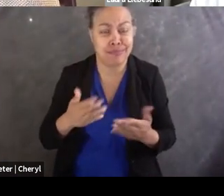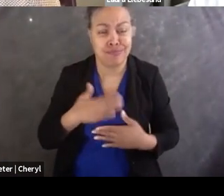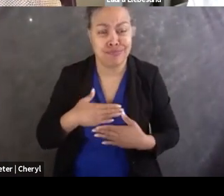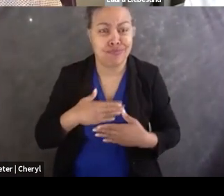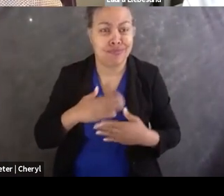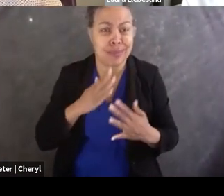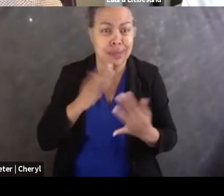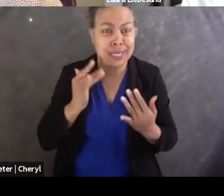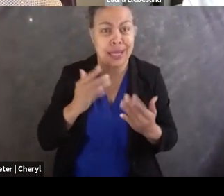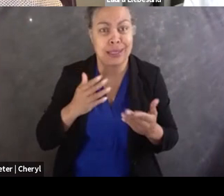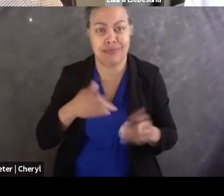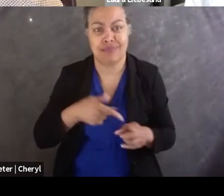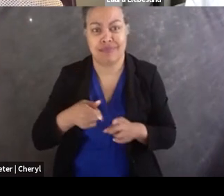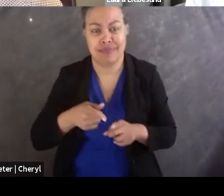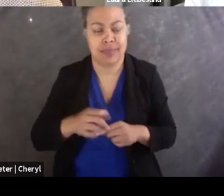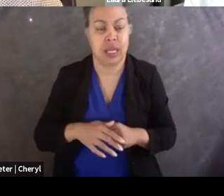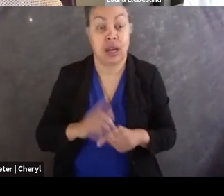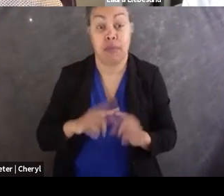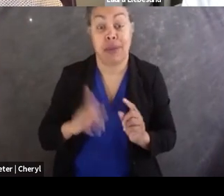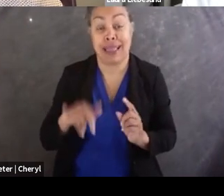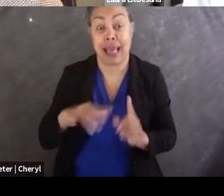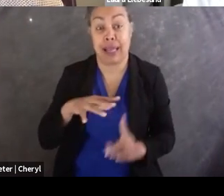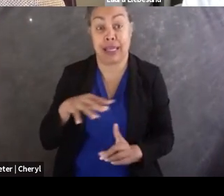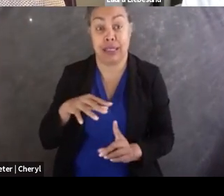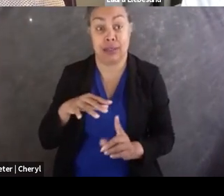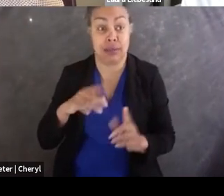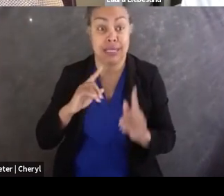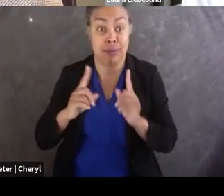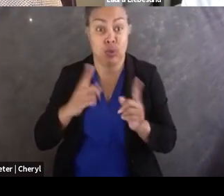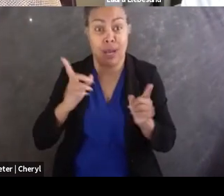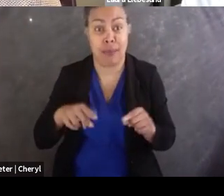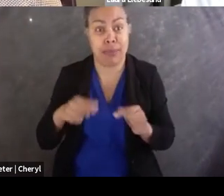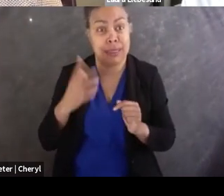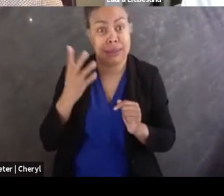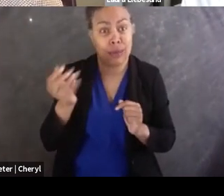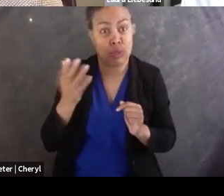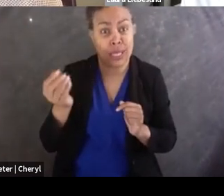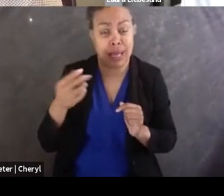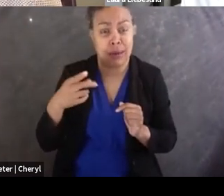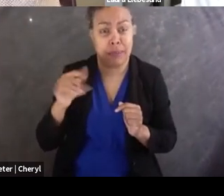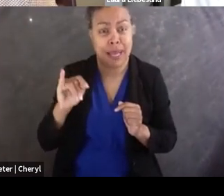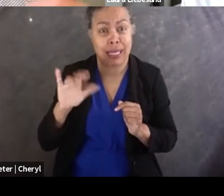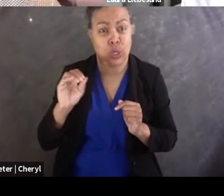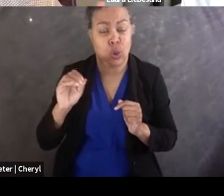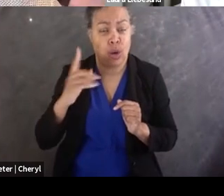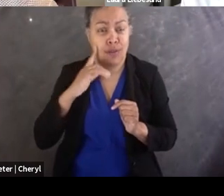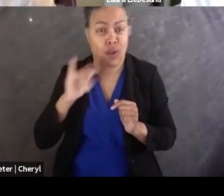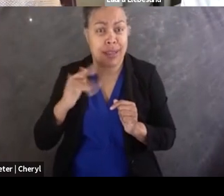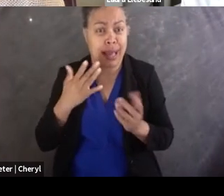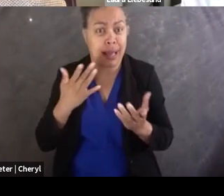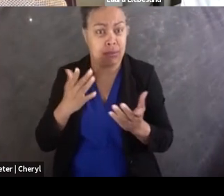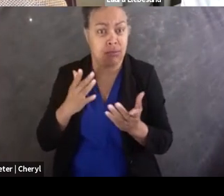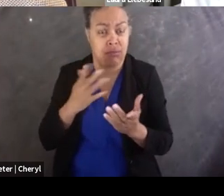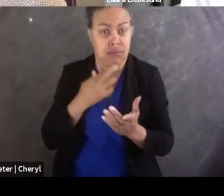and, you know, one thing that interview was done on the patio for Tip Cow. They were lucky enough to have patio space up in